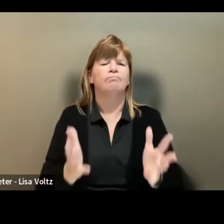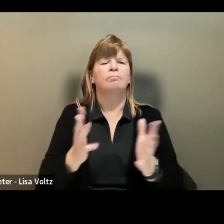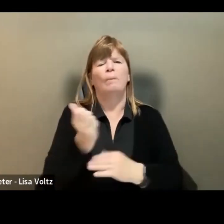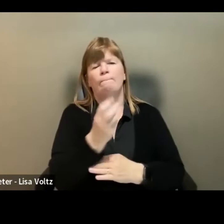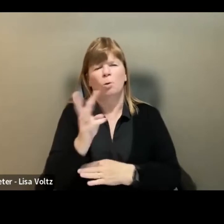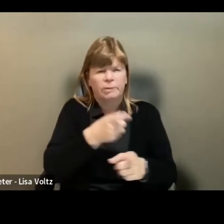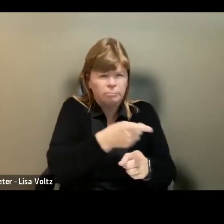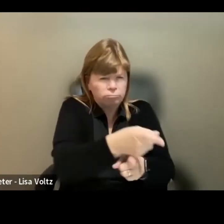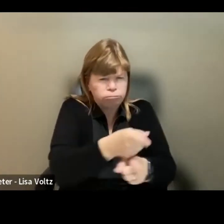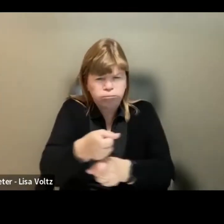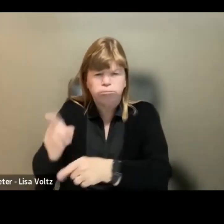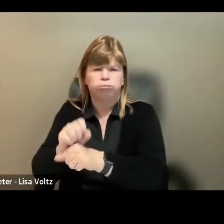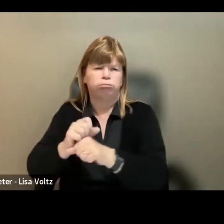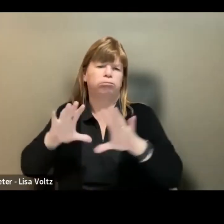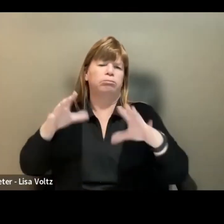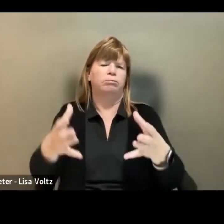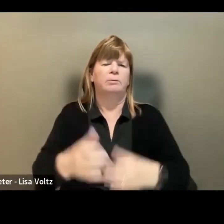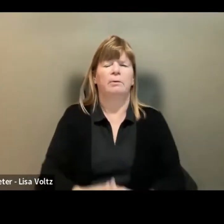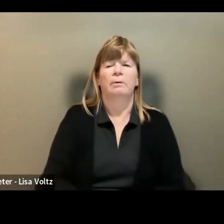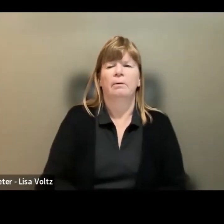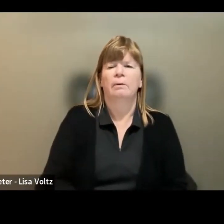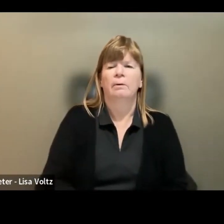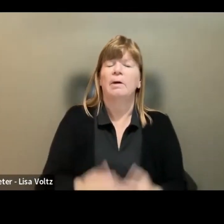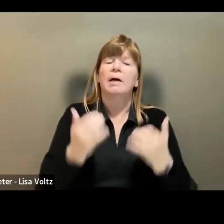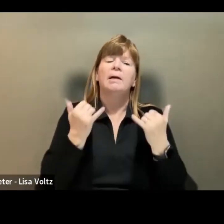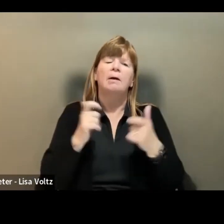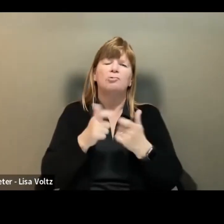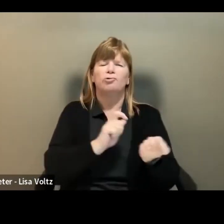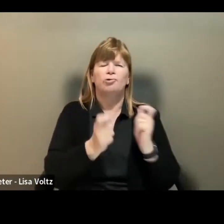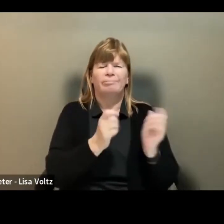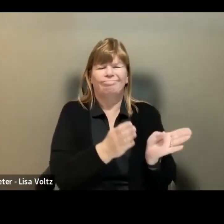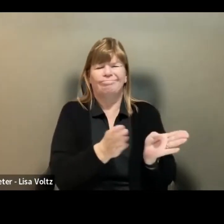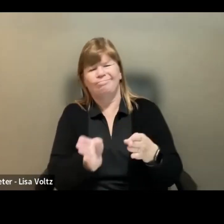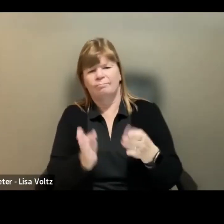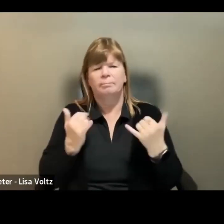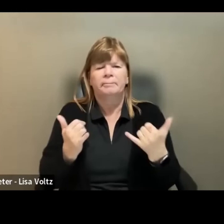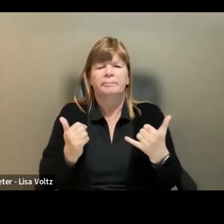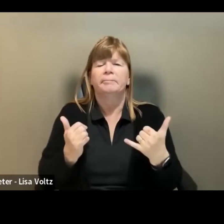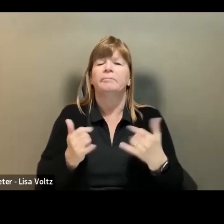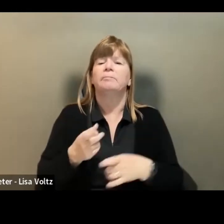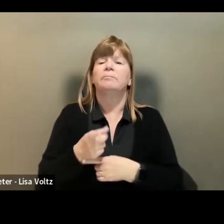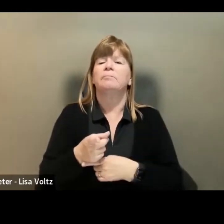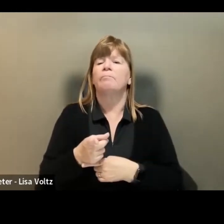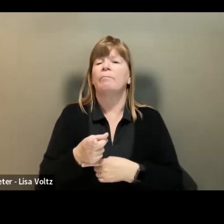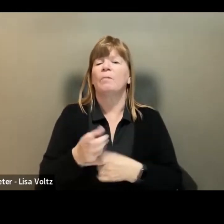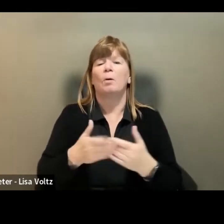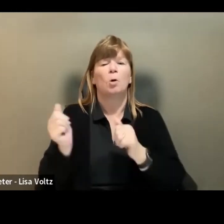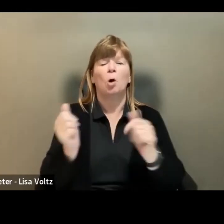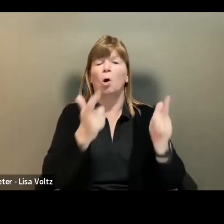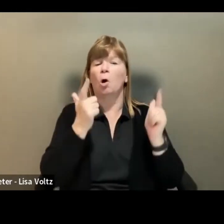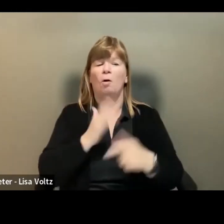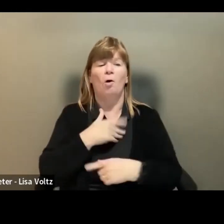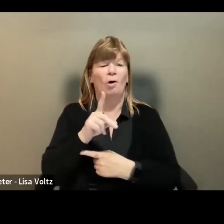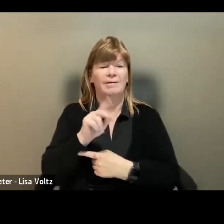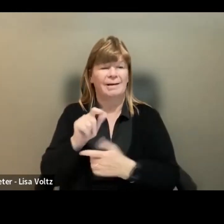workforce. So at this point, I want to shift gears for a bit. Virtually all of the surveillance data I've described so